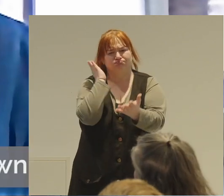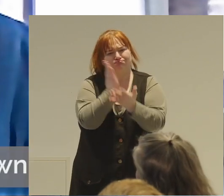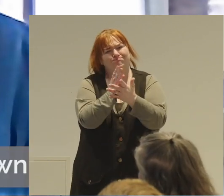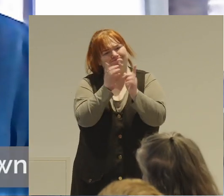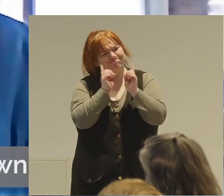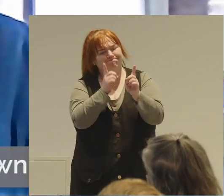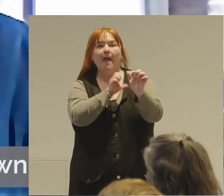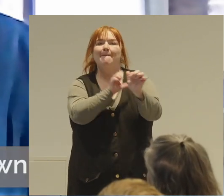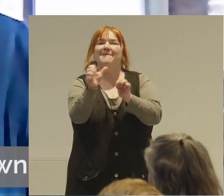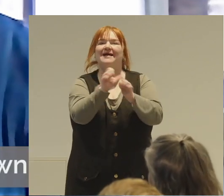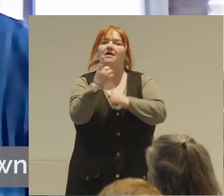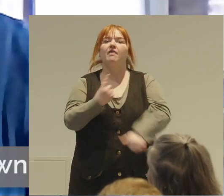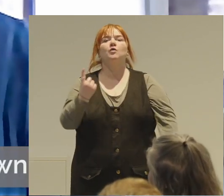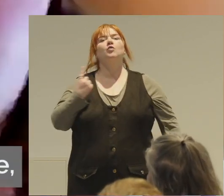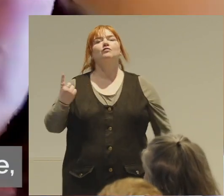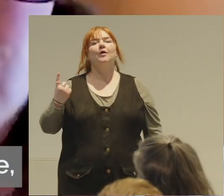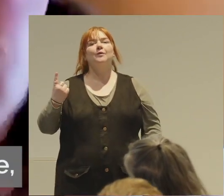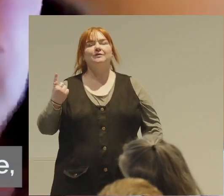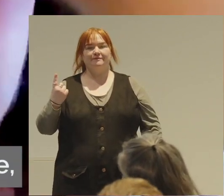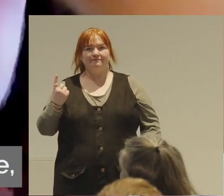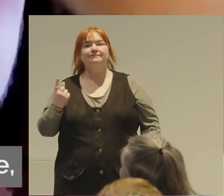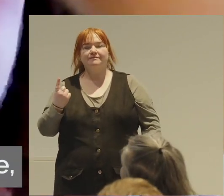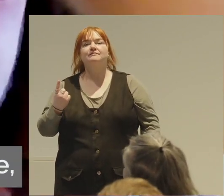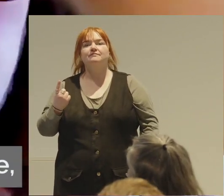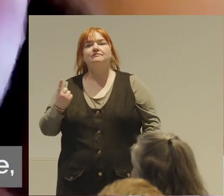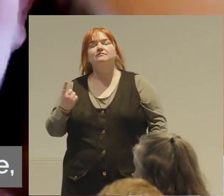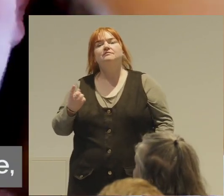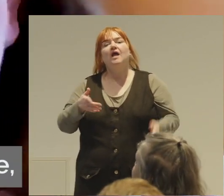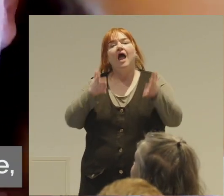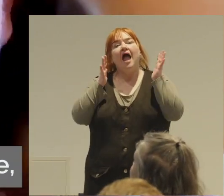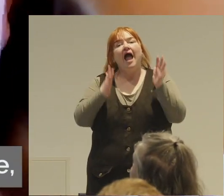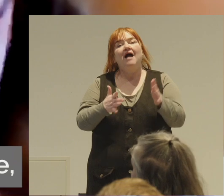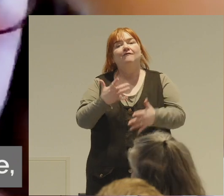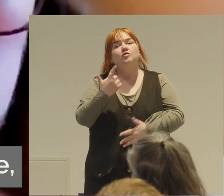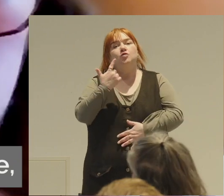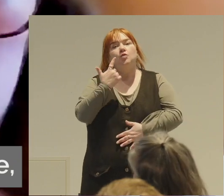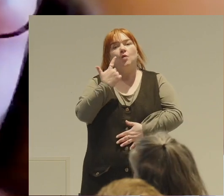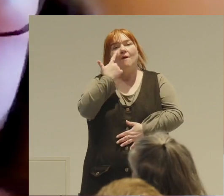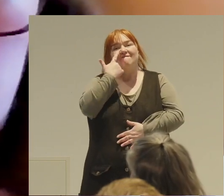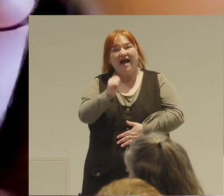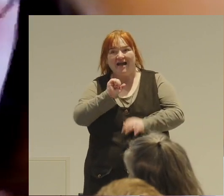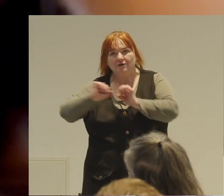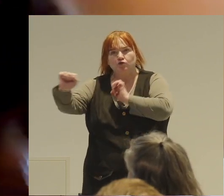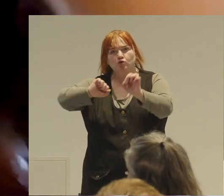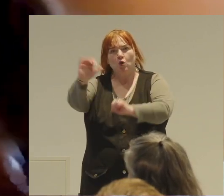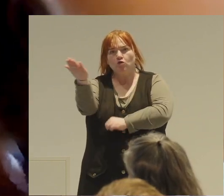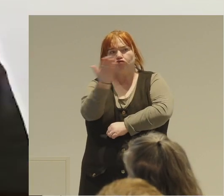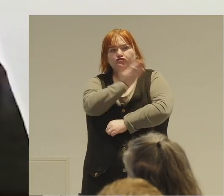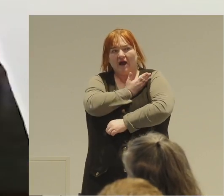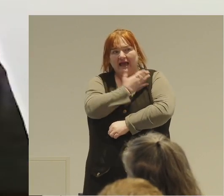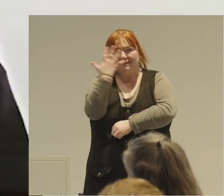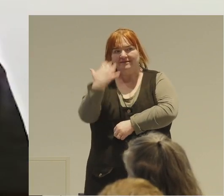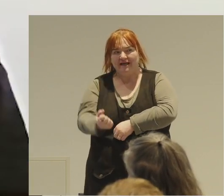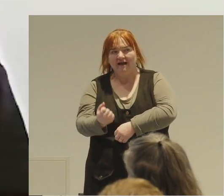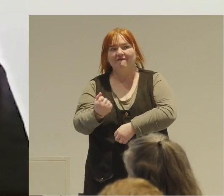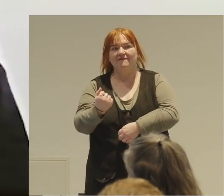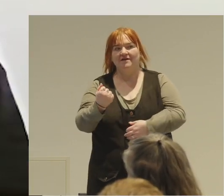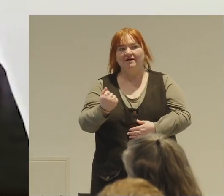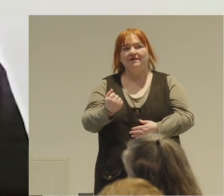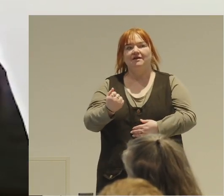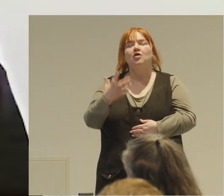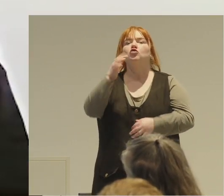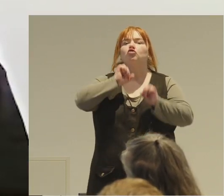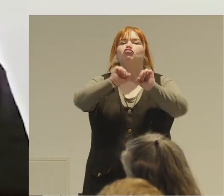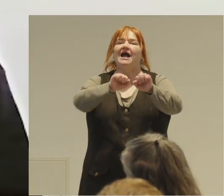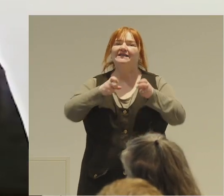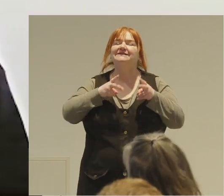is better than leading on your own. You have to find your right style for you. I never thought before